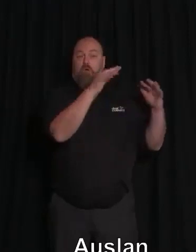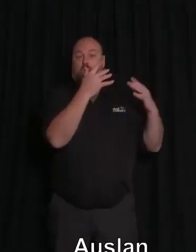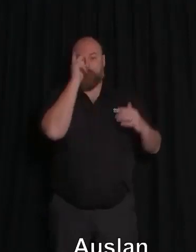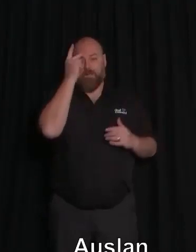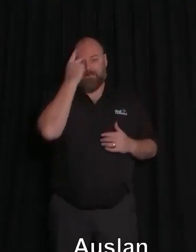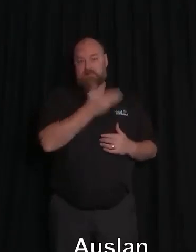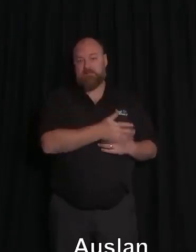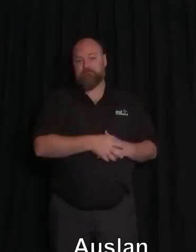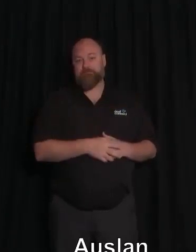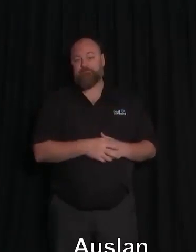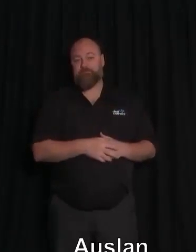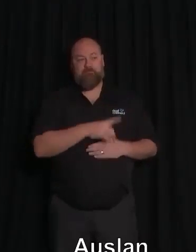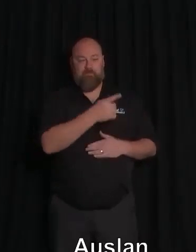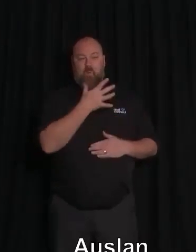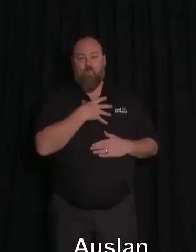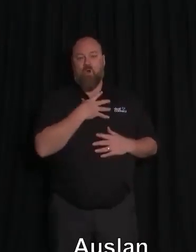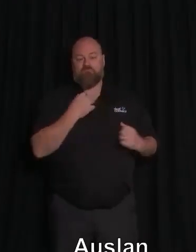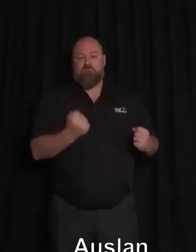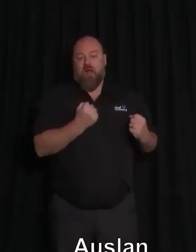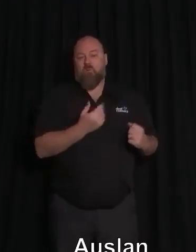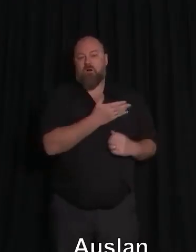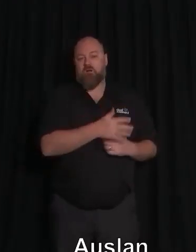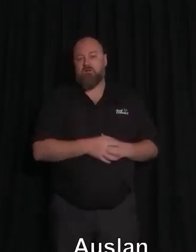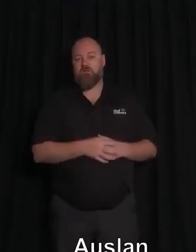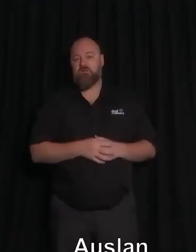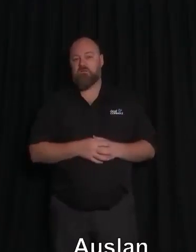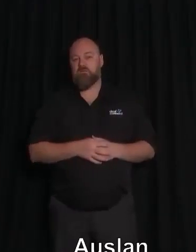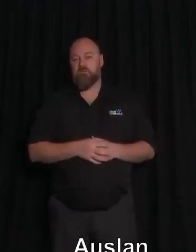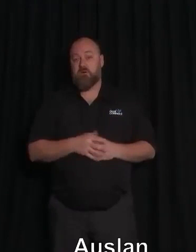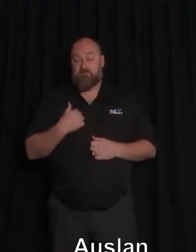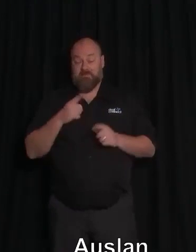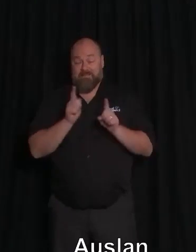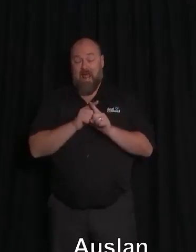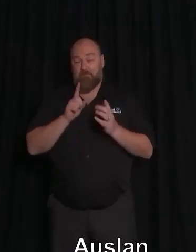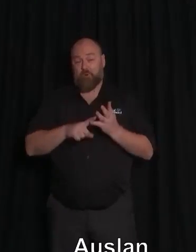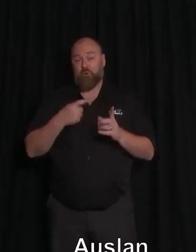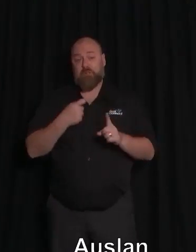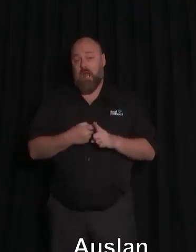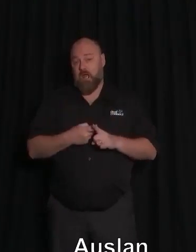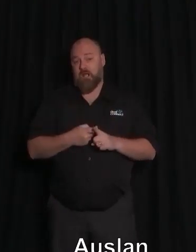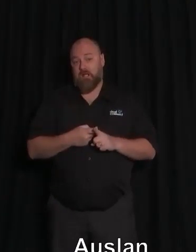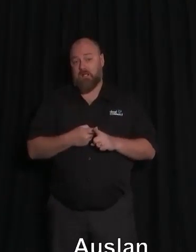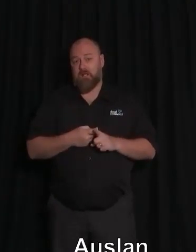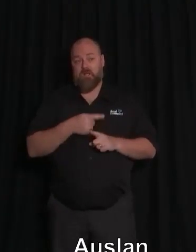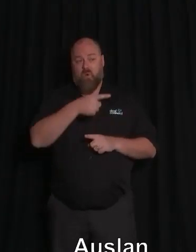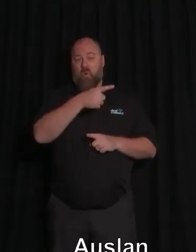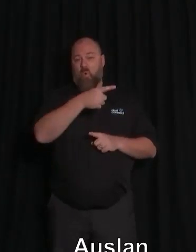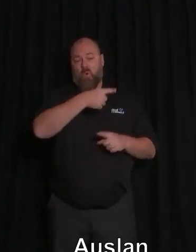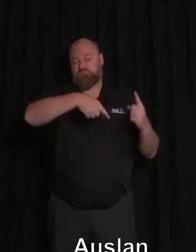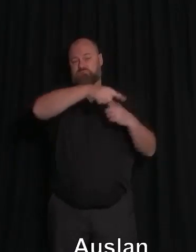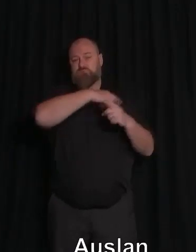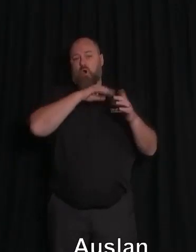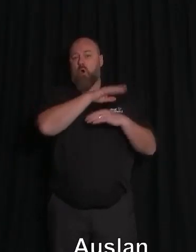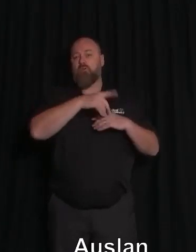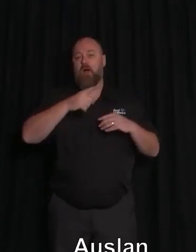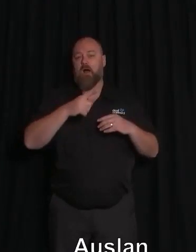conservative political power. So when we look at debates, for example, as we had them in the UK very recently, which all evolved around the legal